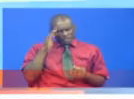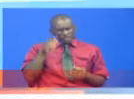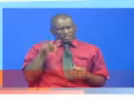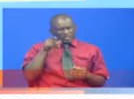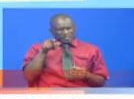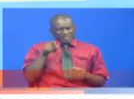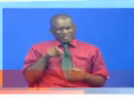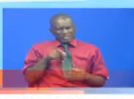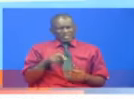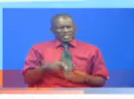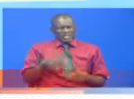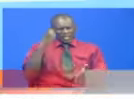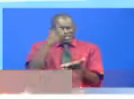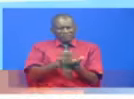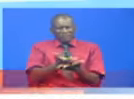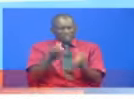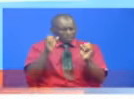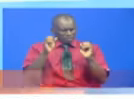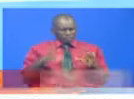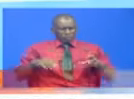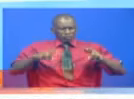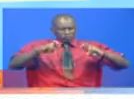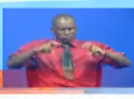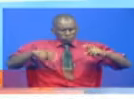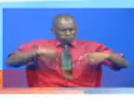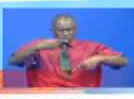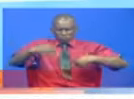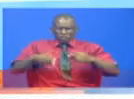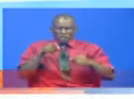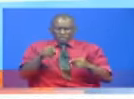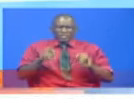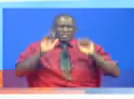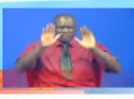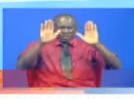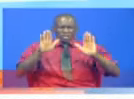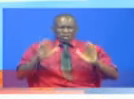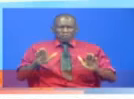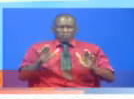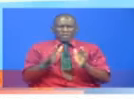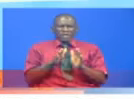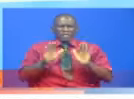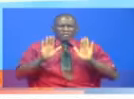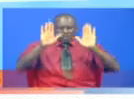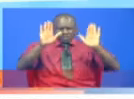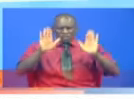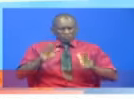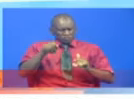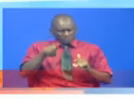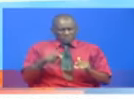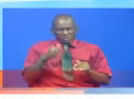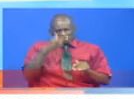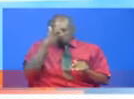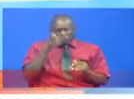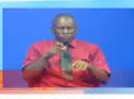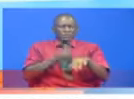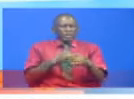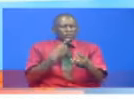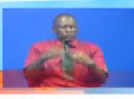there. There are studies going on. And this is very important and very relevant, because when we talk about